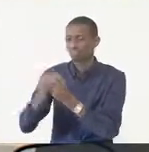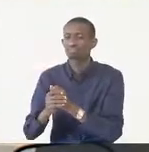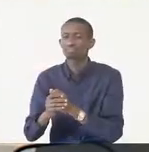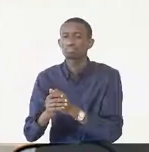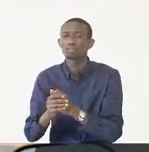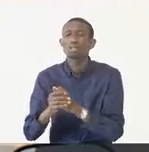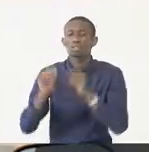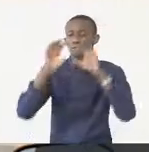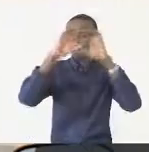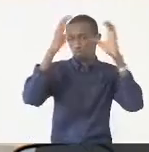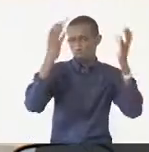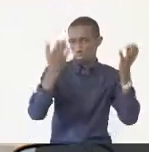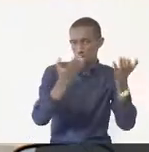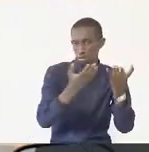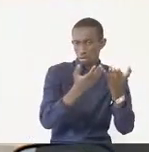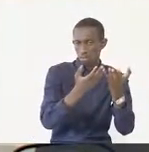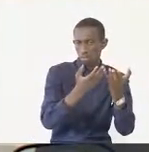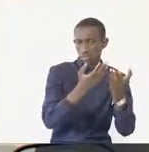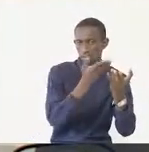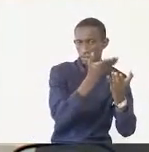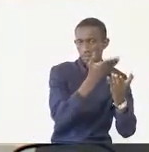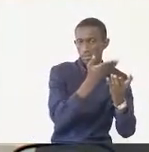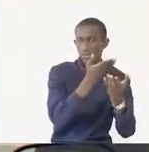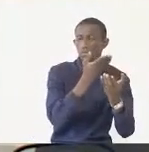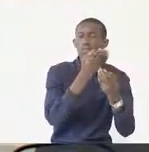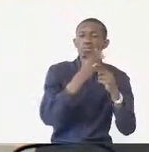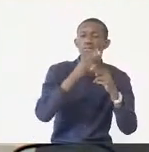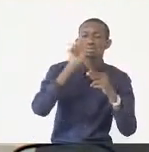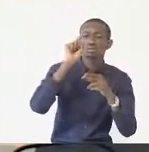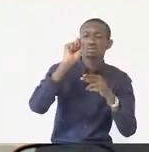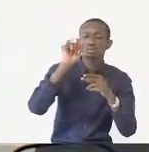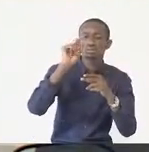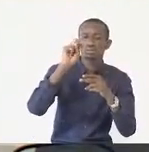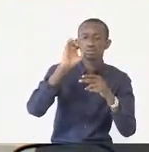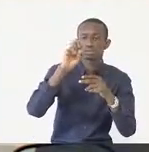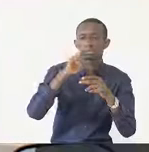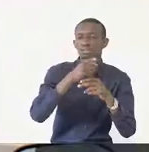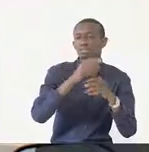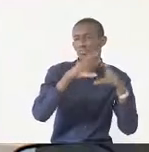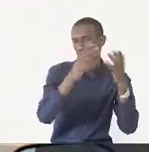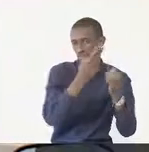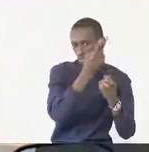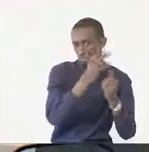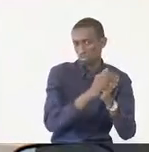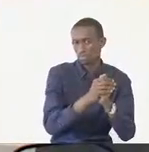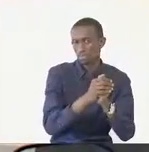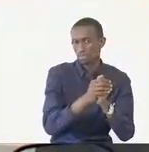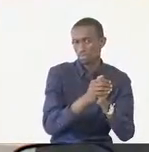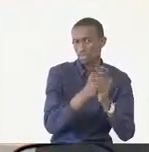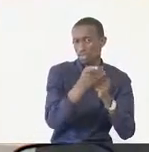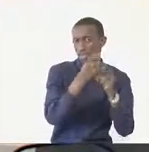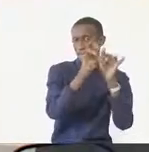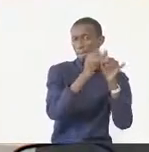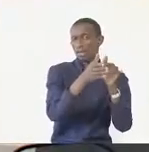is stationary. It is stationary, means that this one is going out to hit with a second ball here. And to be